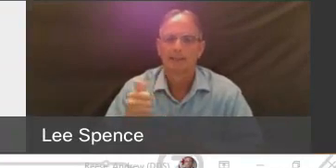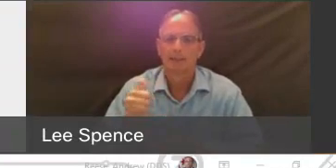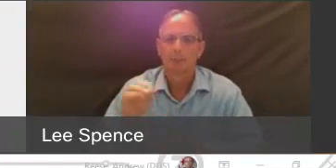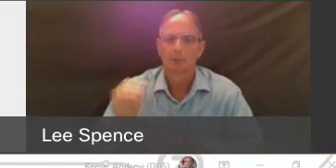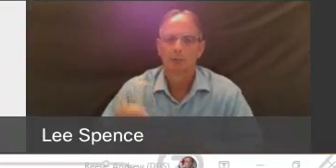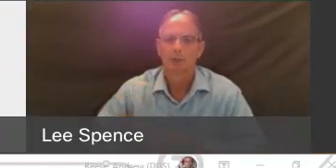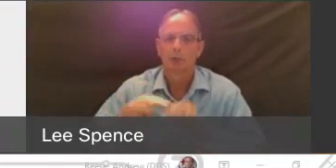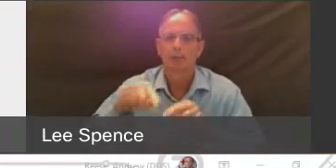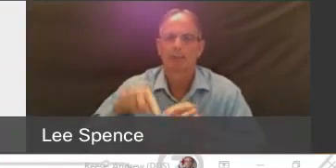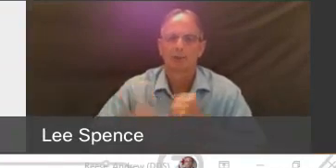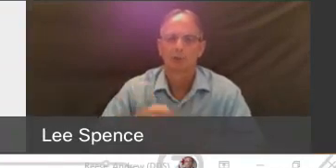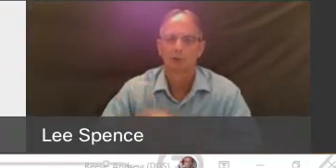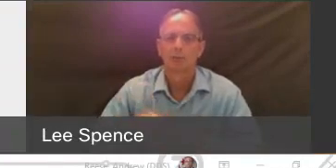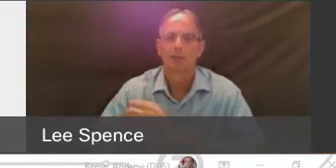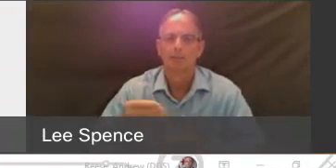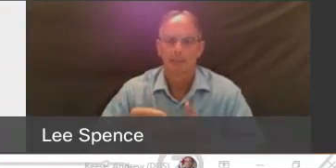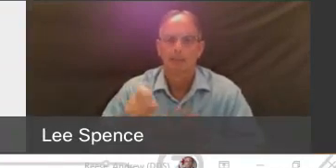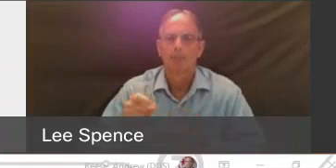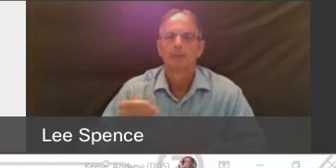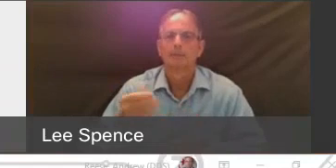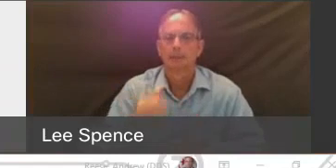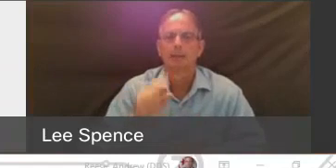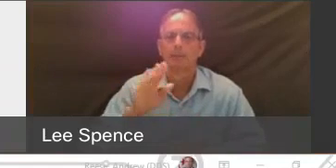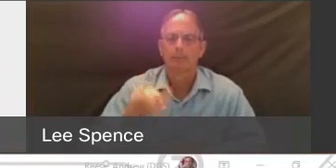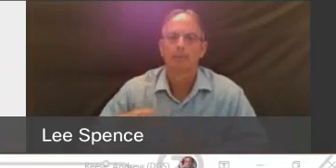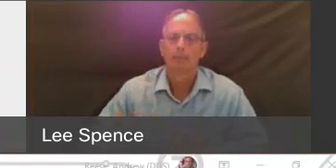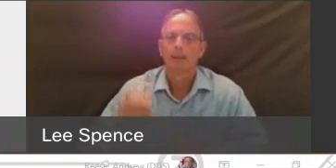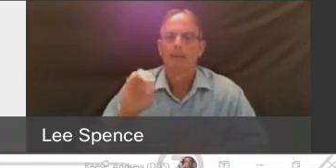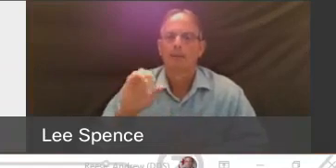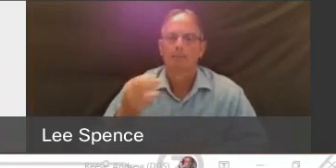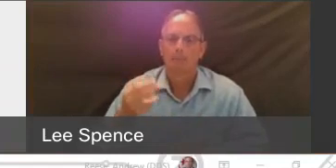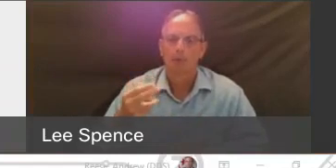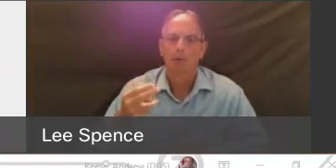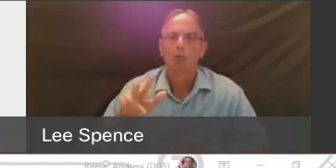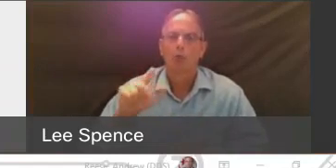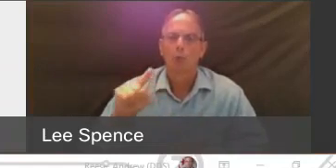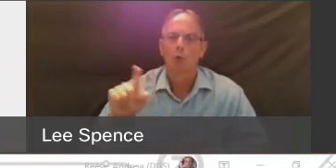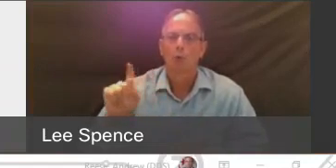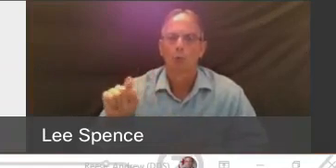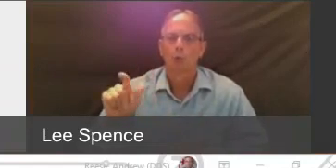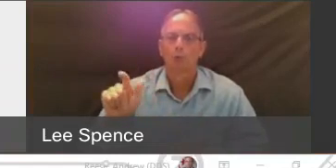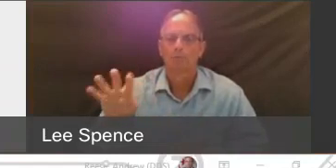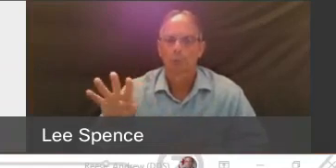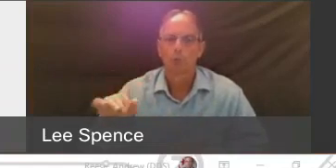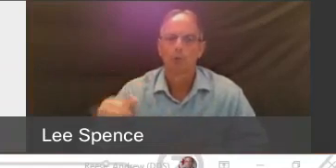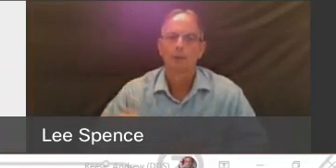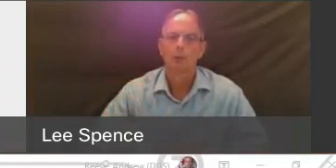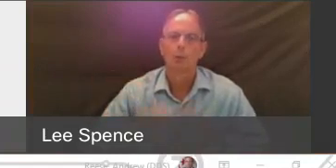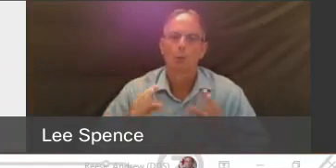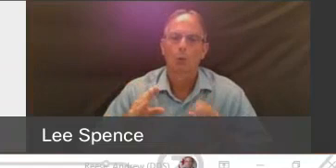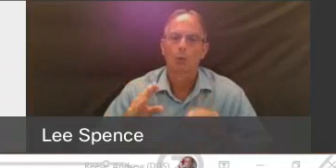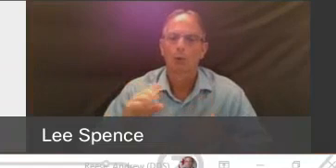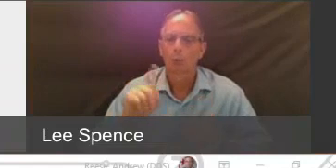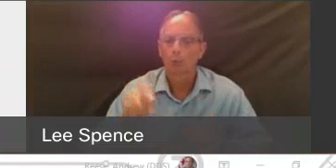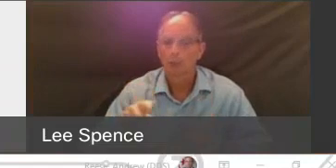the funds need to be spent by March 31, 2024. Still an open question whether spent means